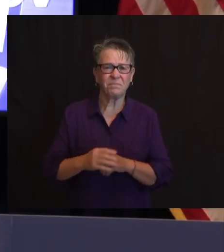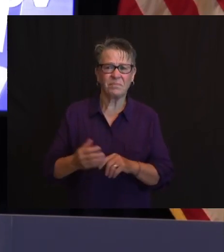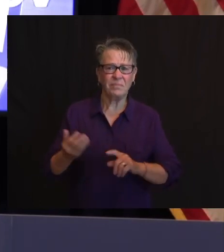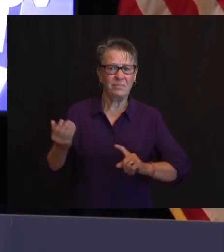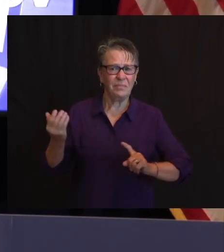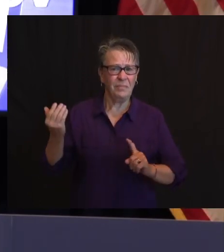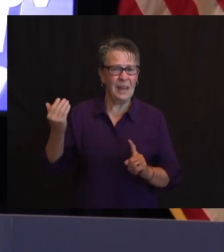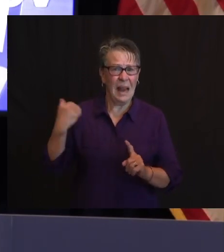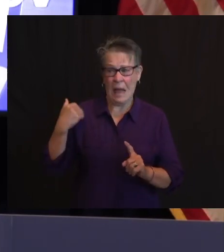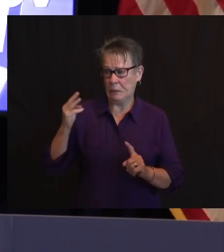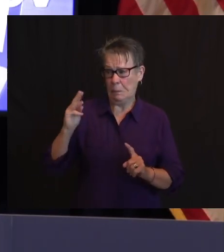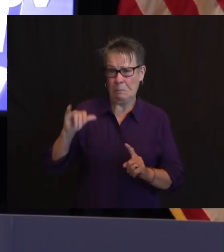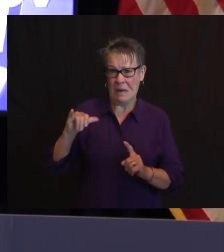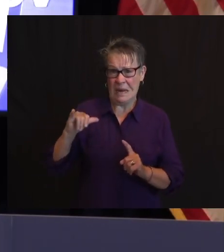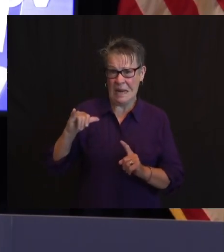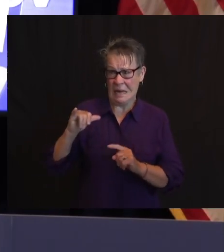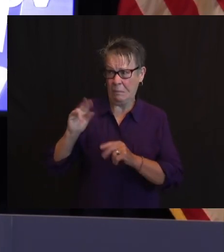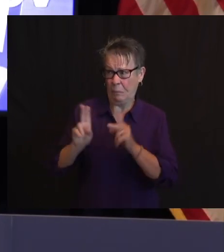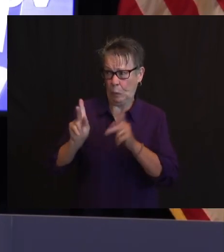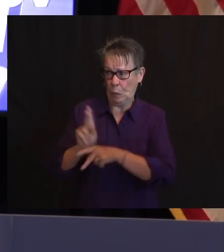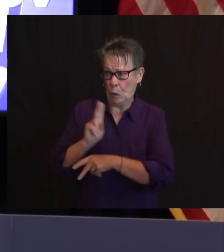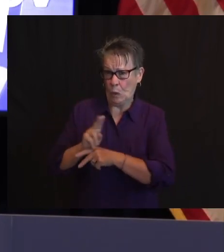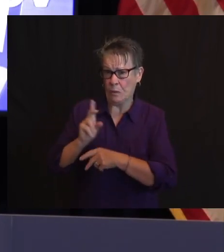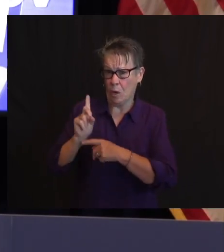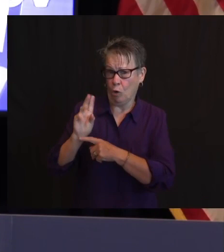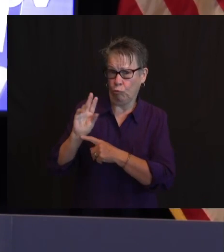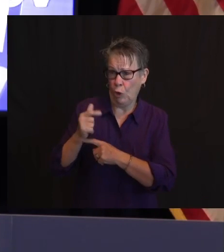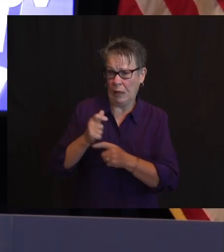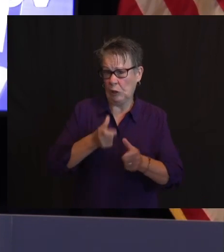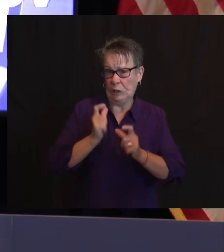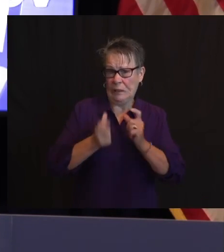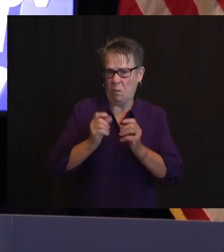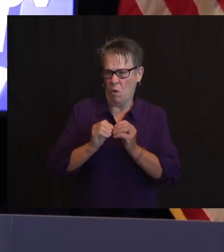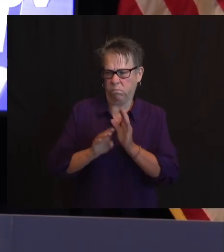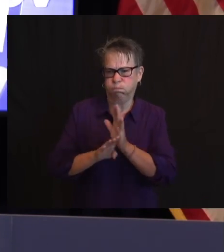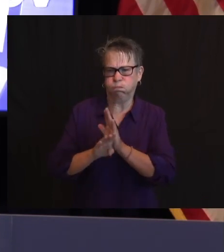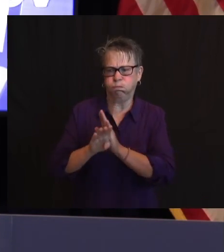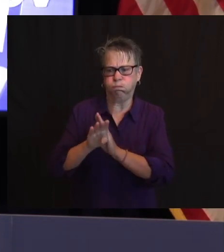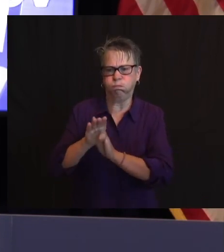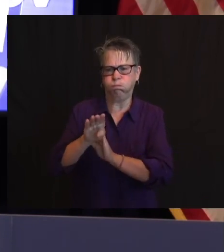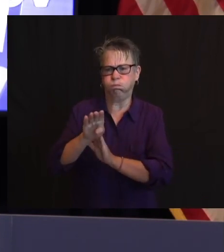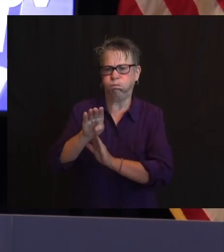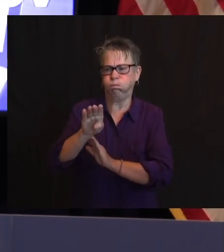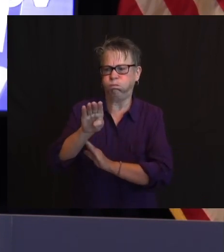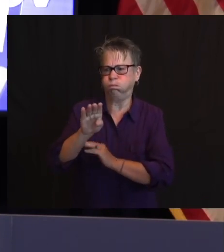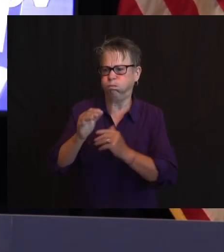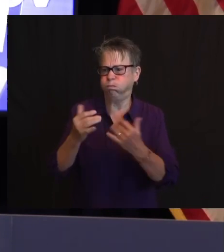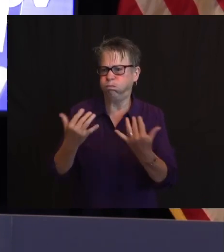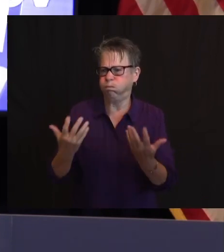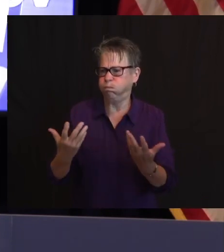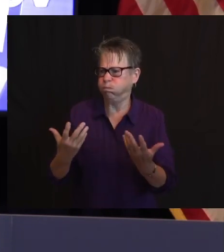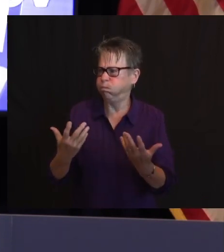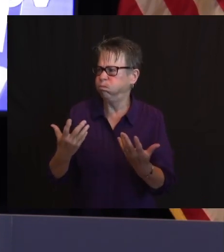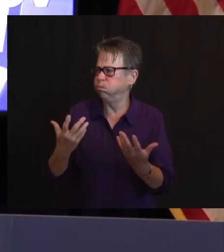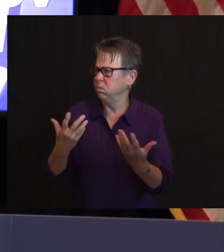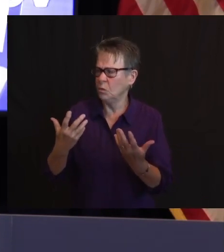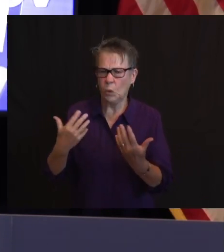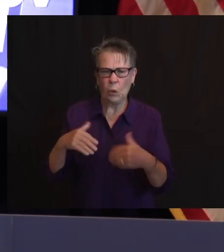for 2019 and for 2018 as well. Overall, the state has seen a